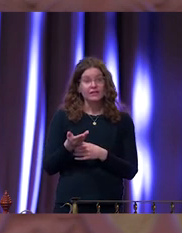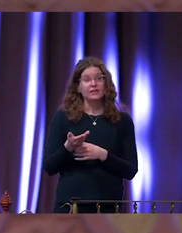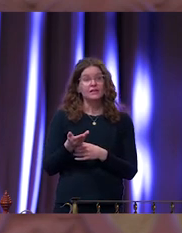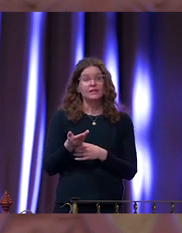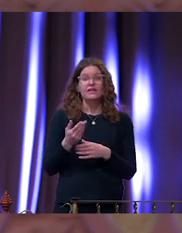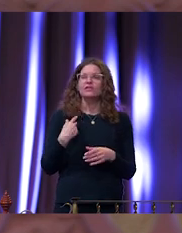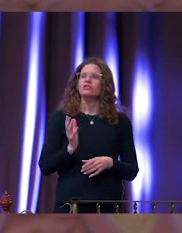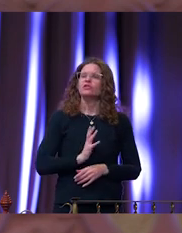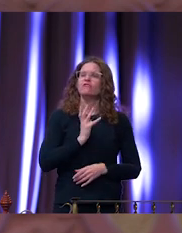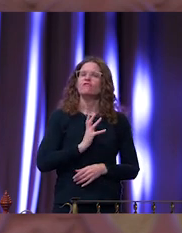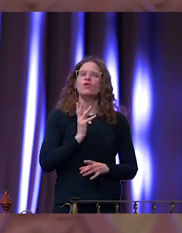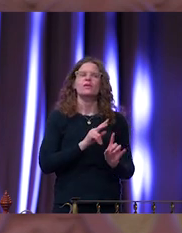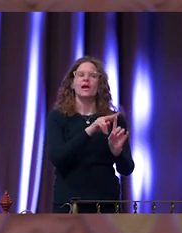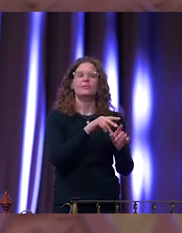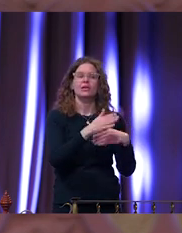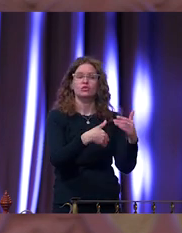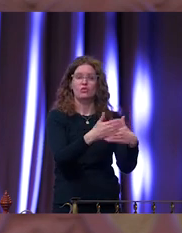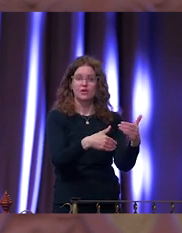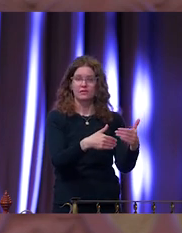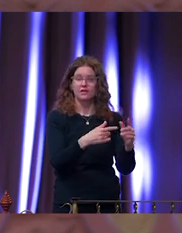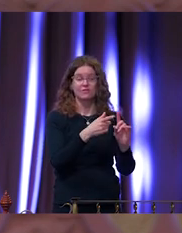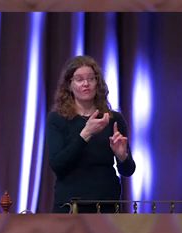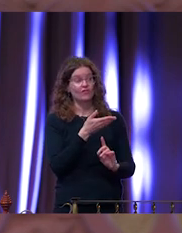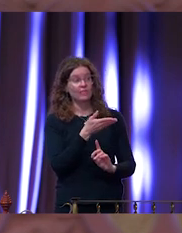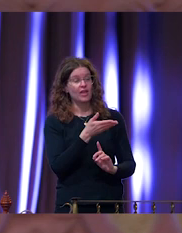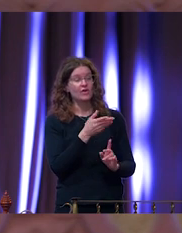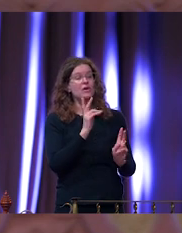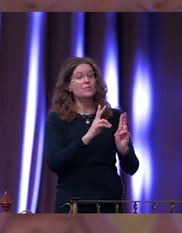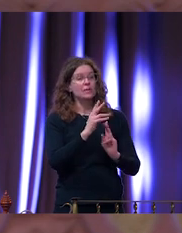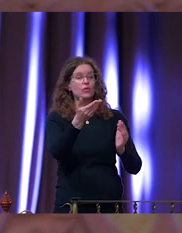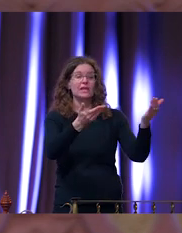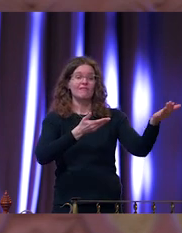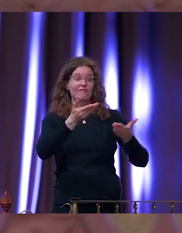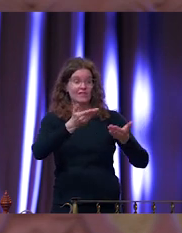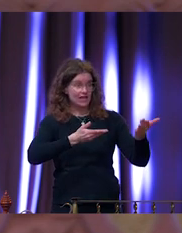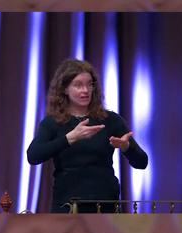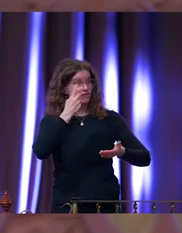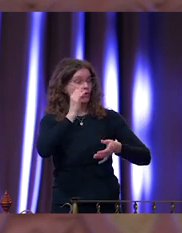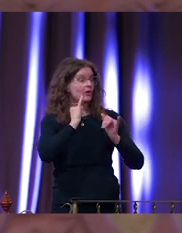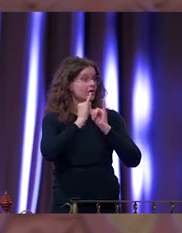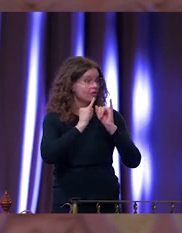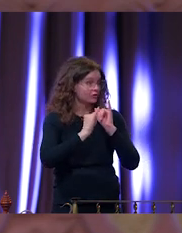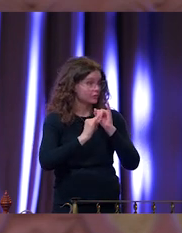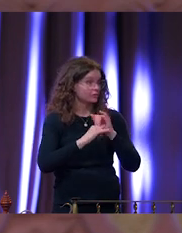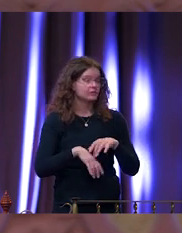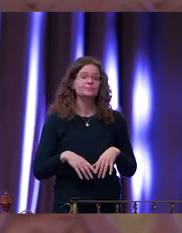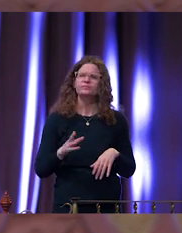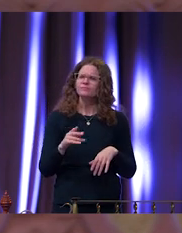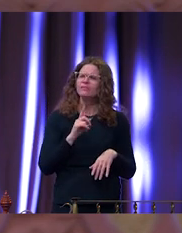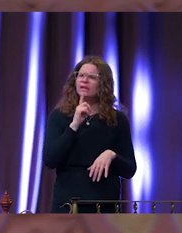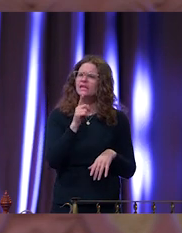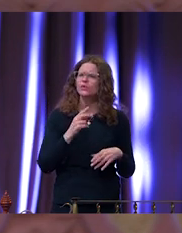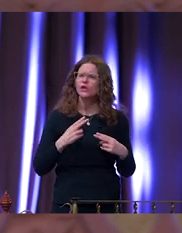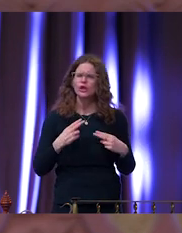formal application process. But then from there, people actually get invited in to do interviews, which is a really kind of human way, I